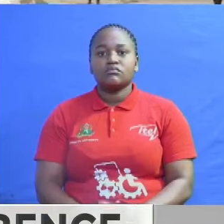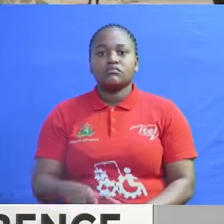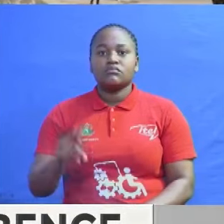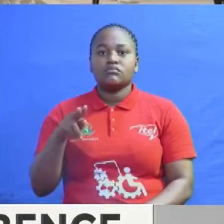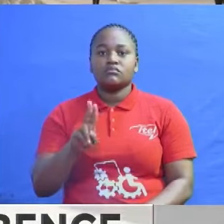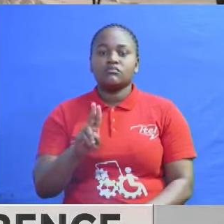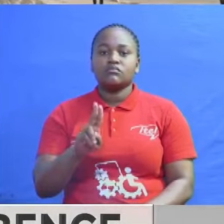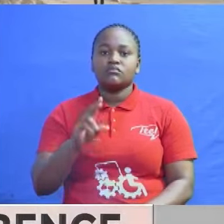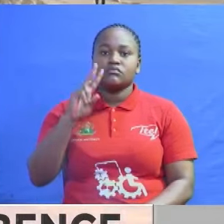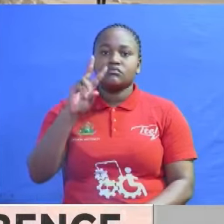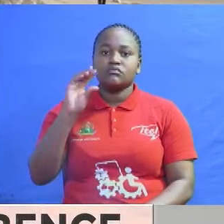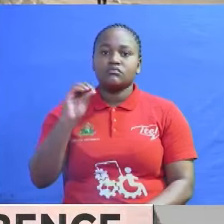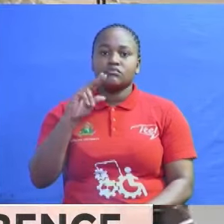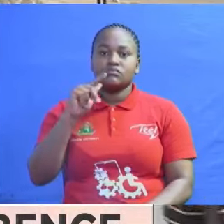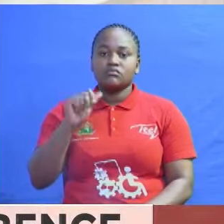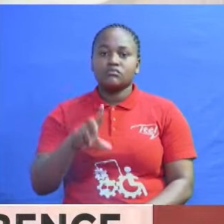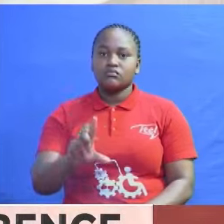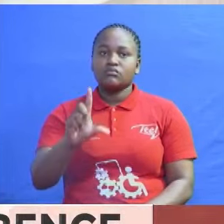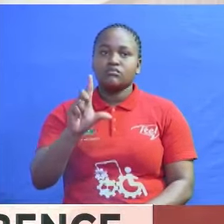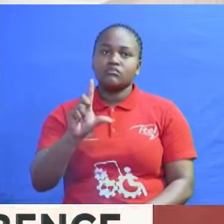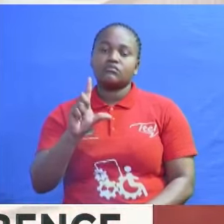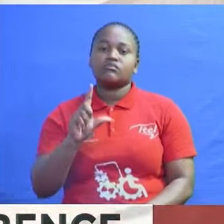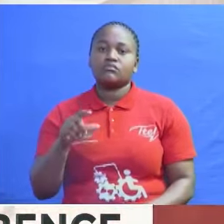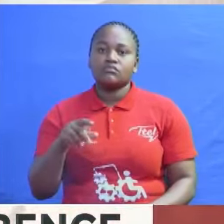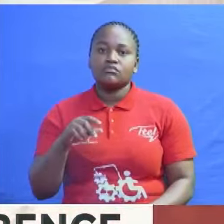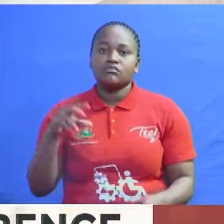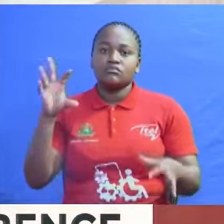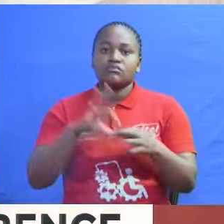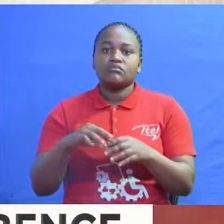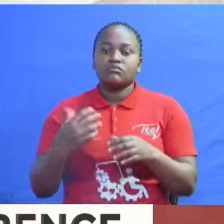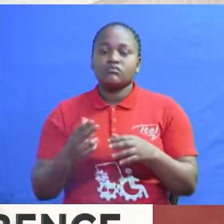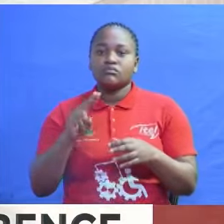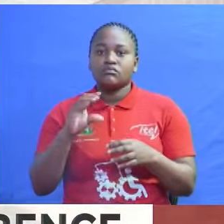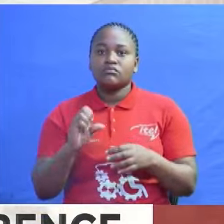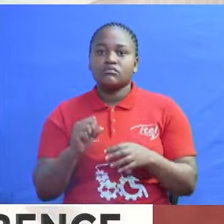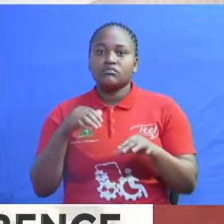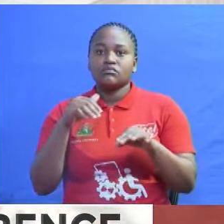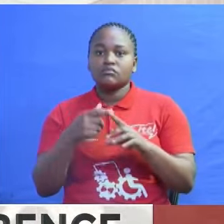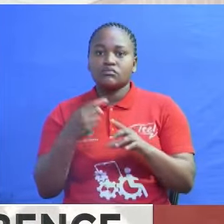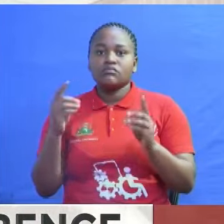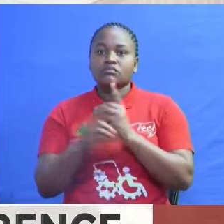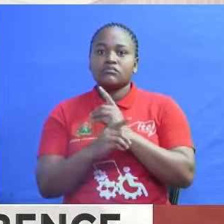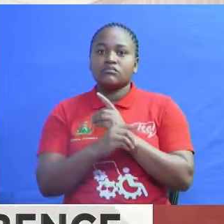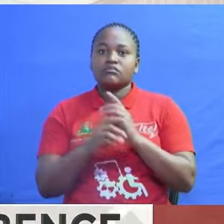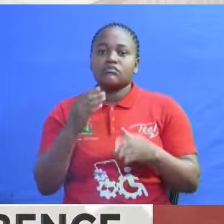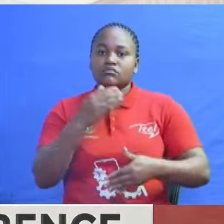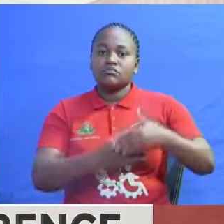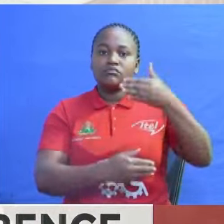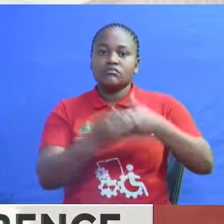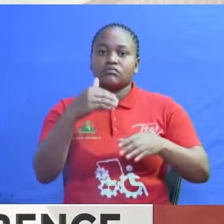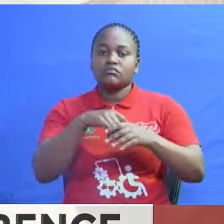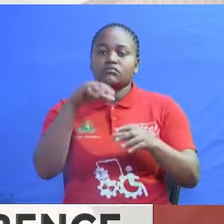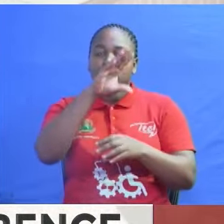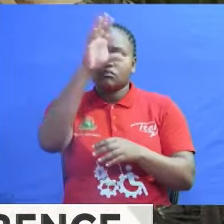Kenyatta University's Professor Paul K. Wainaina joined other vice chancellors drawn from over 10 universities in